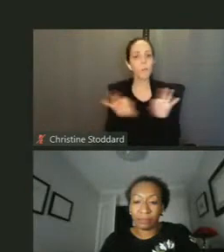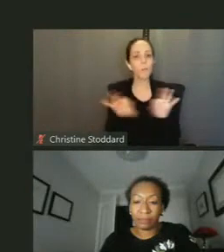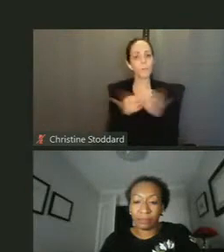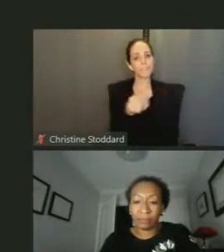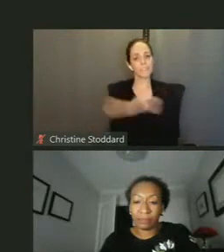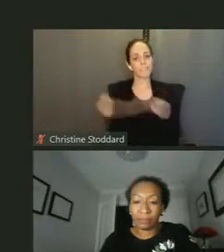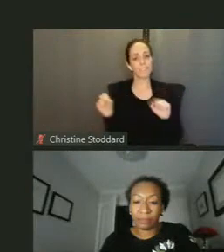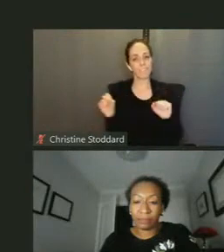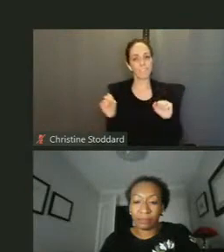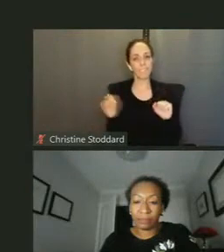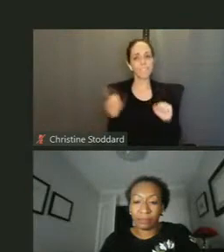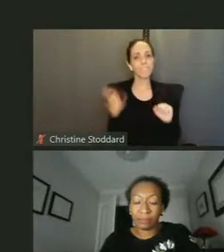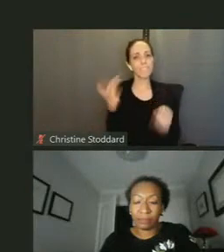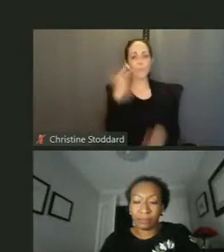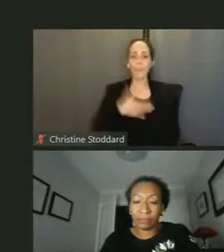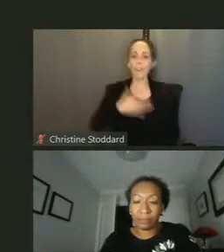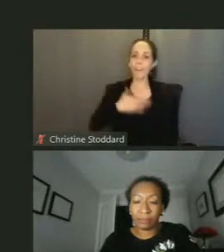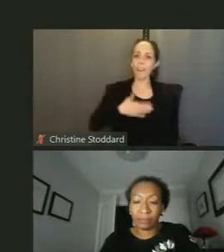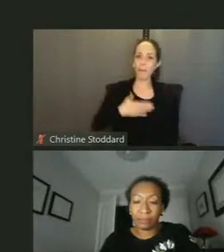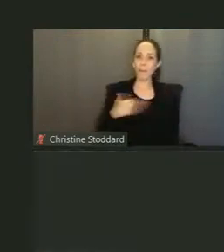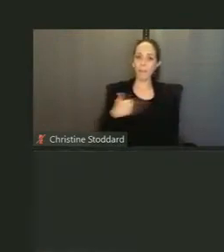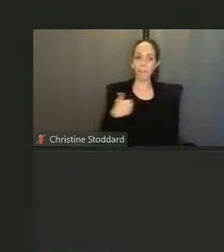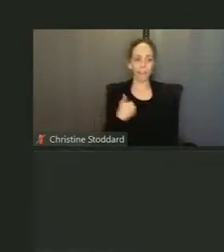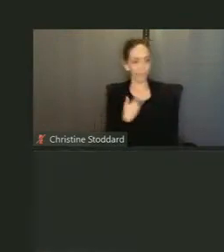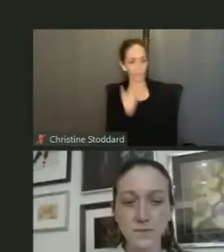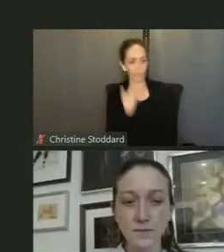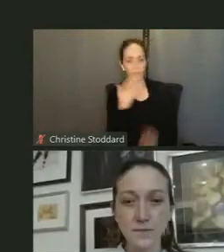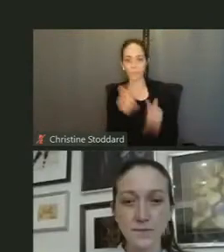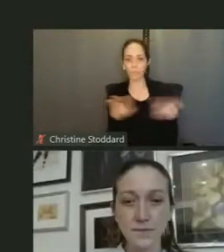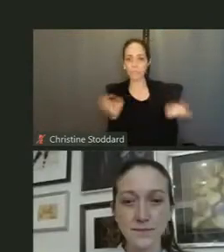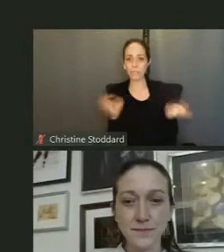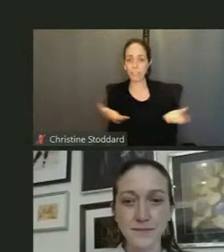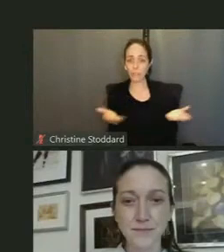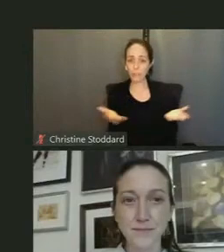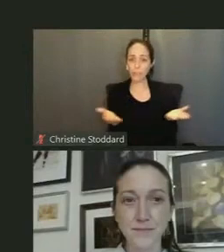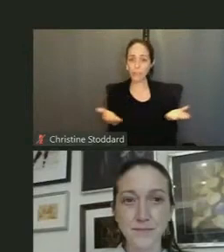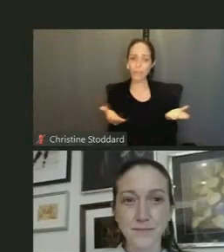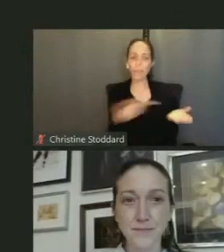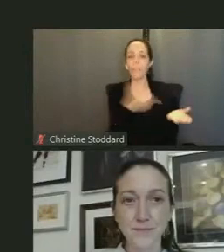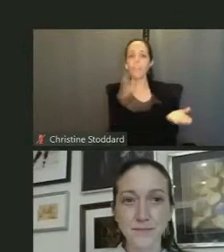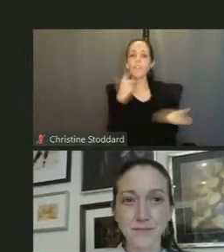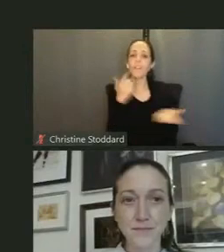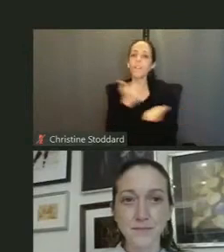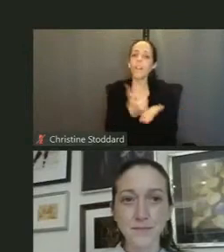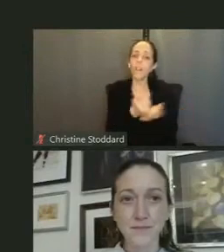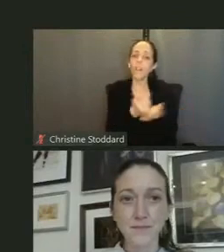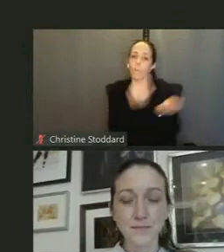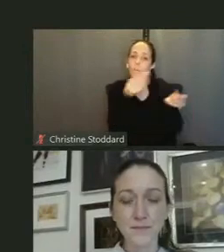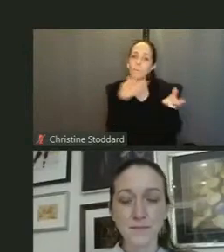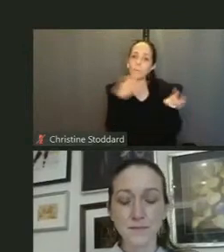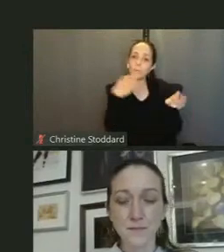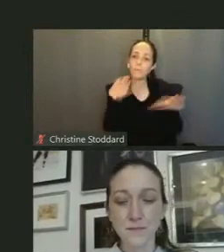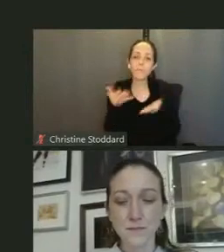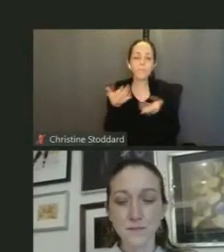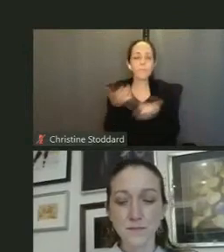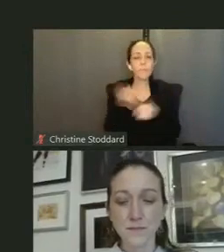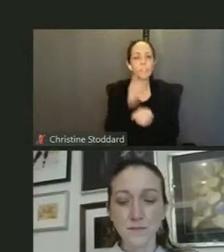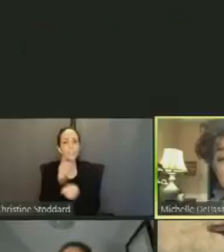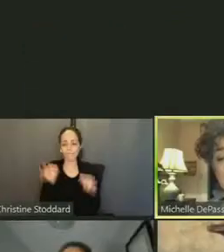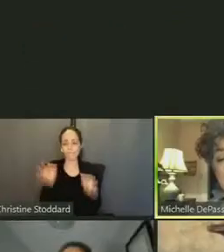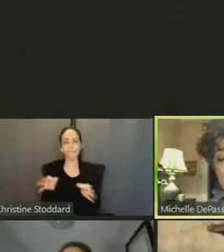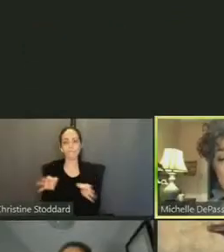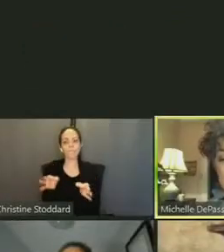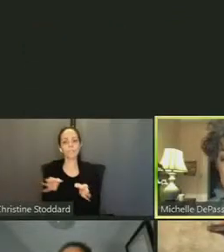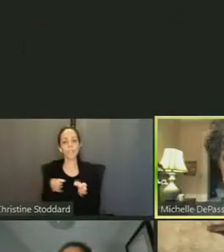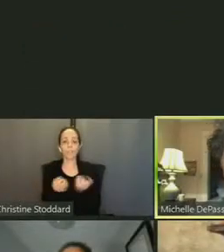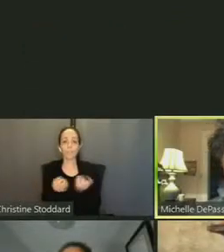have the trusted partners in Multnomah County Health Department who can help provide us with the information we need to ensure our decisions are guided by